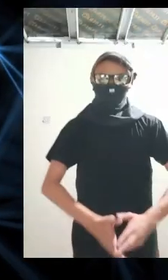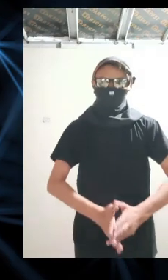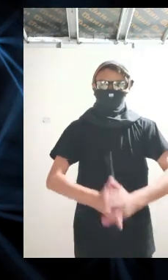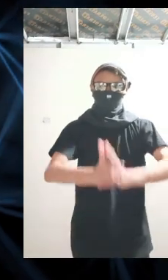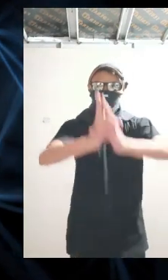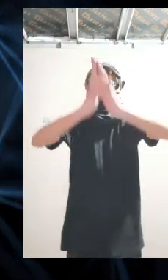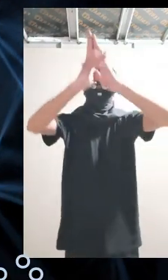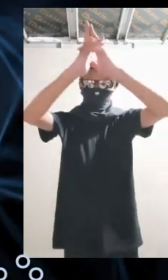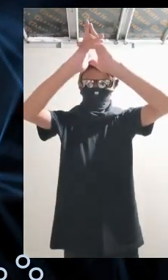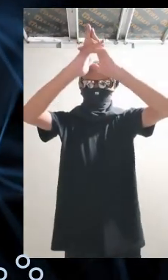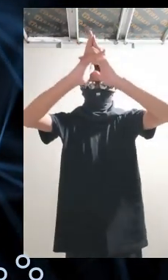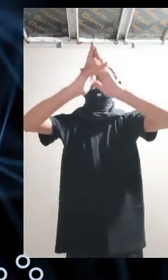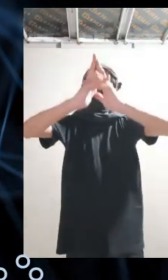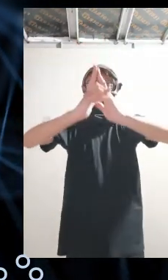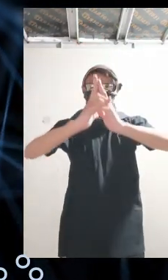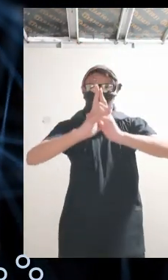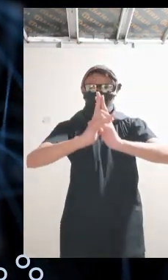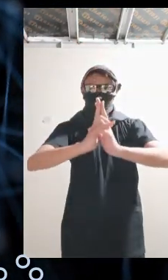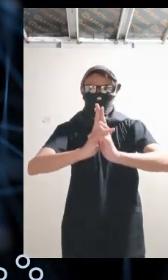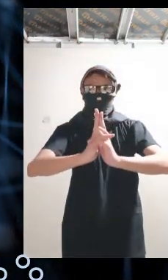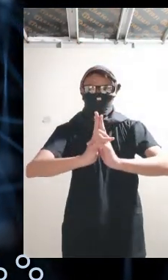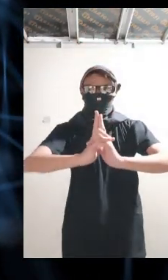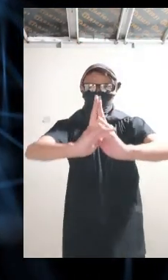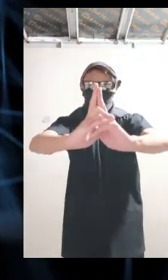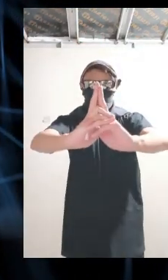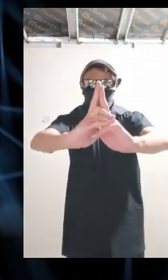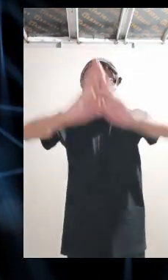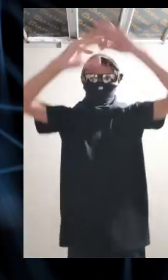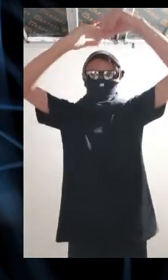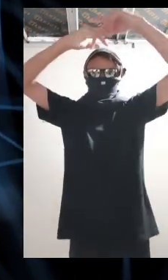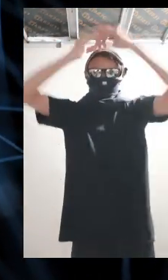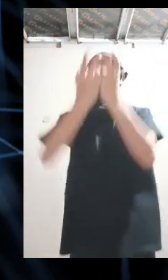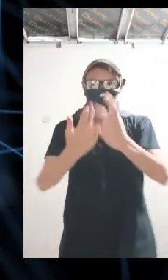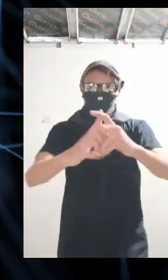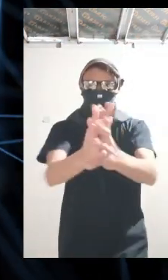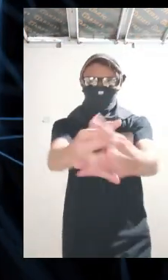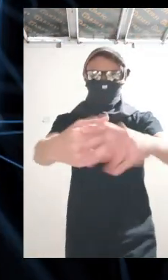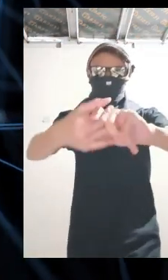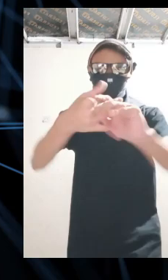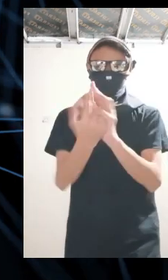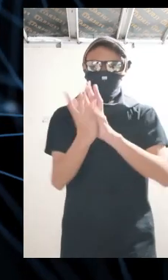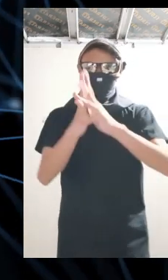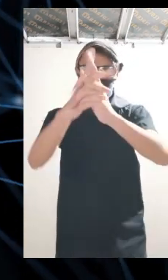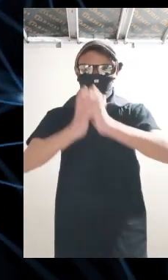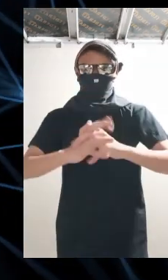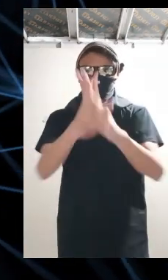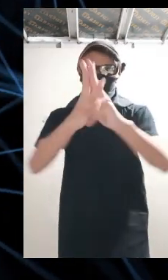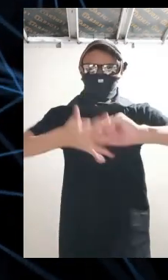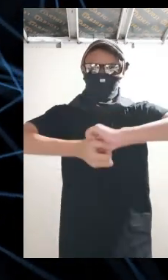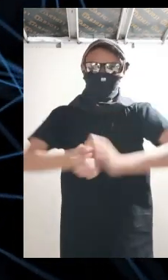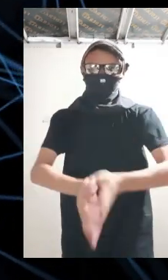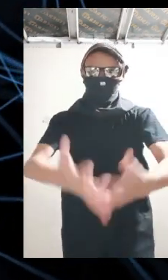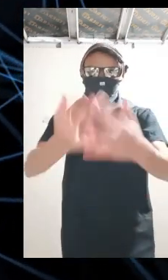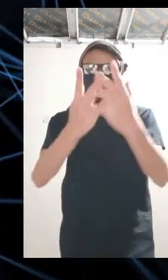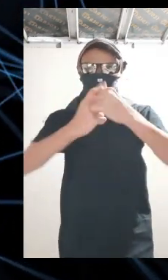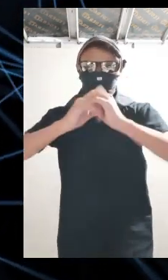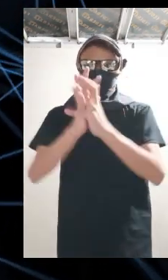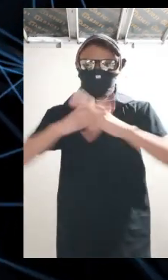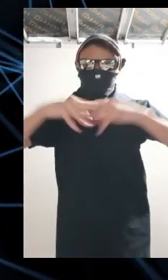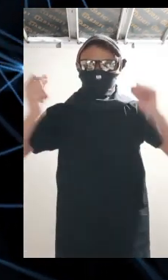Threat modeling helps improve security architecture and reduce security risk during system development.